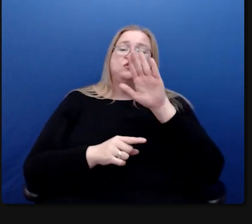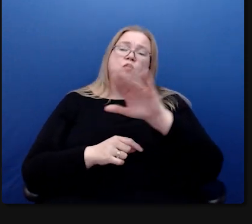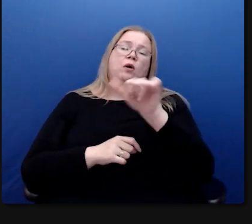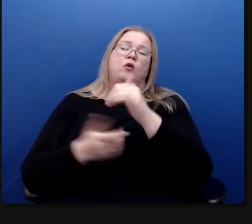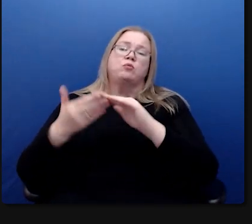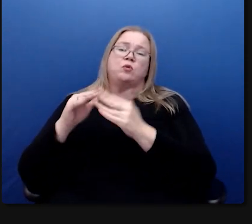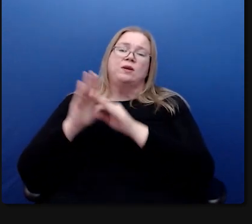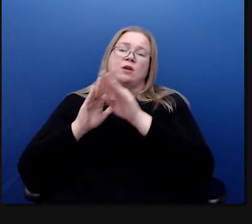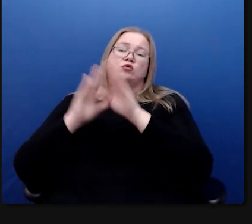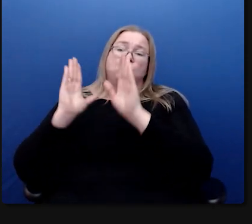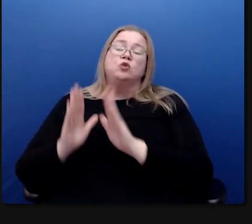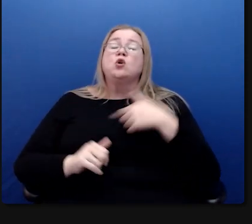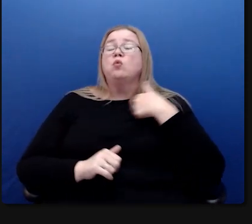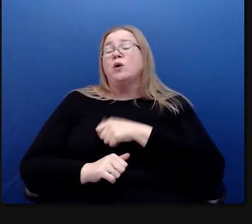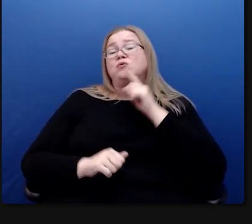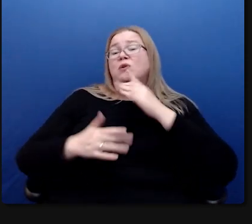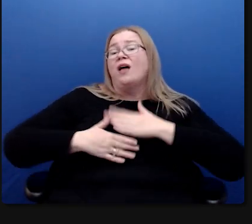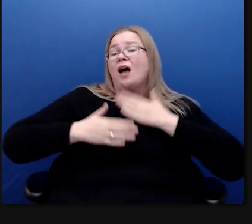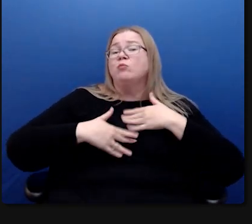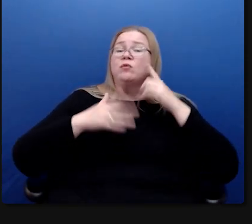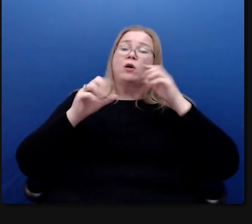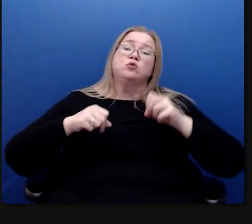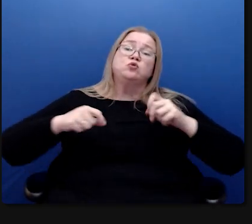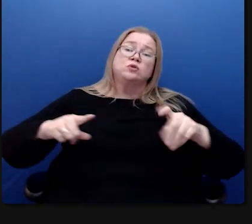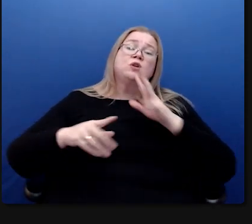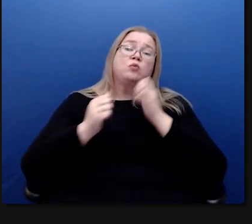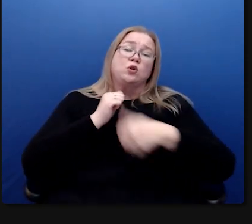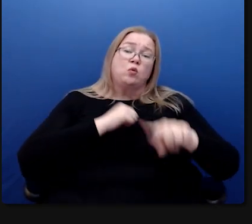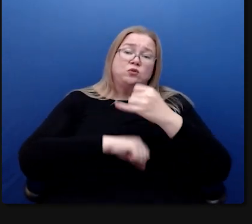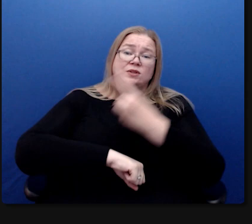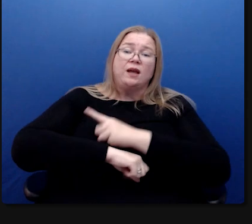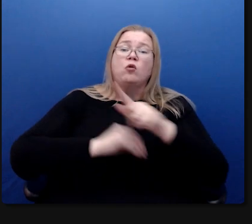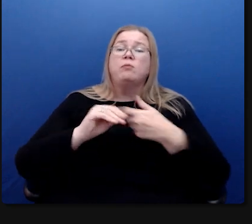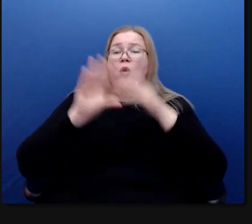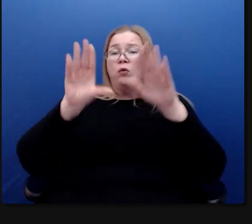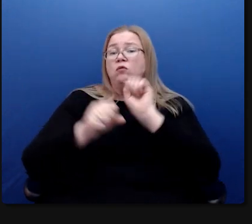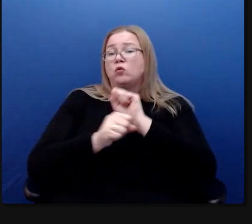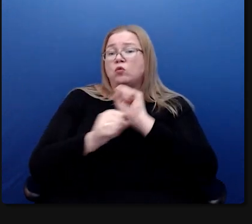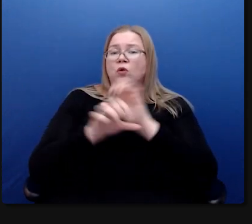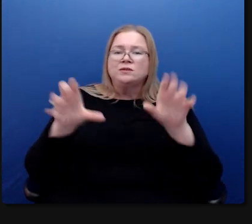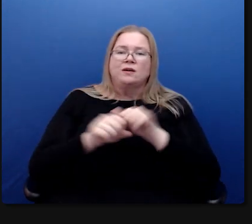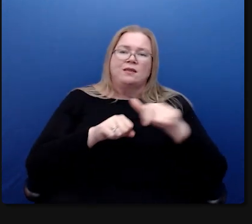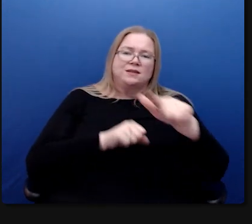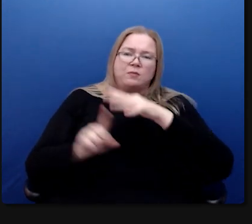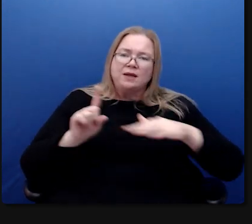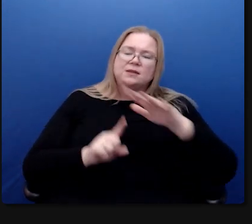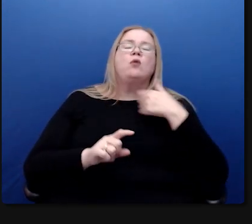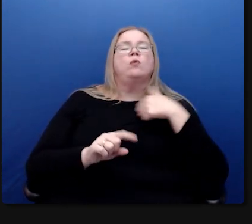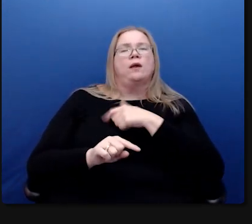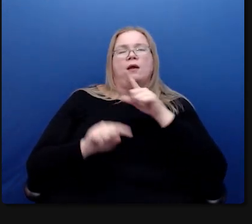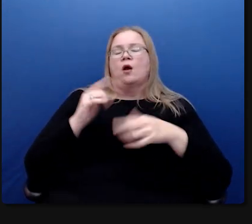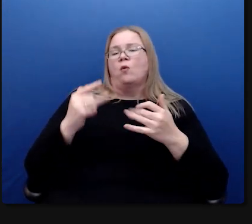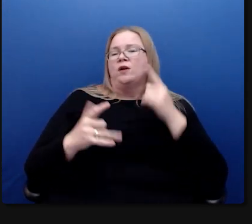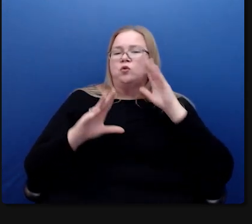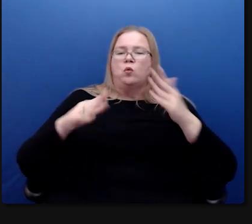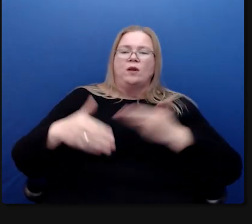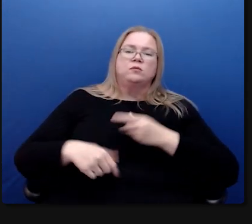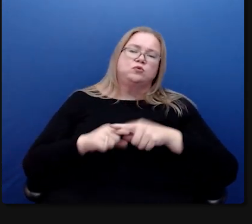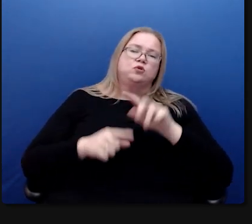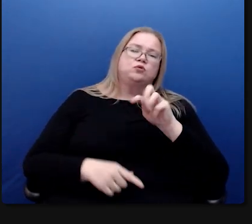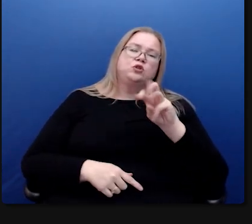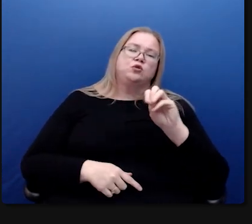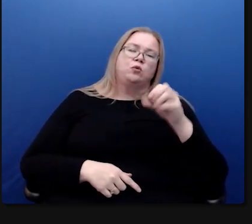Hat has, or I could focus my engineering time on my game or my platform. So when you're saving perhaps 1, 2,